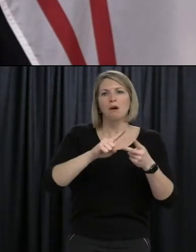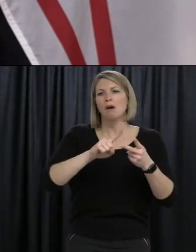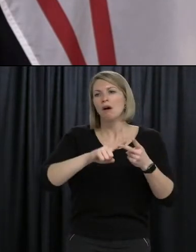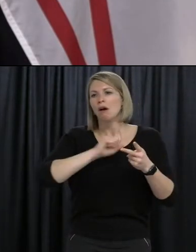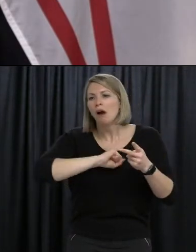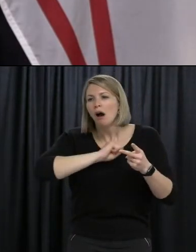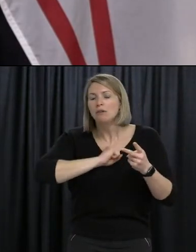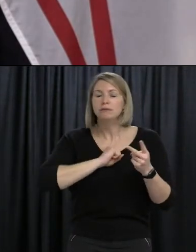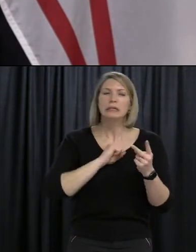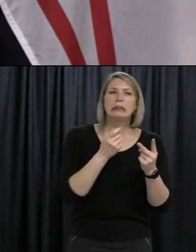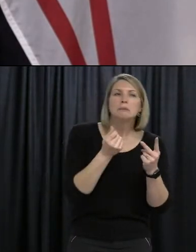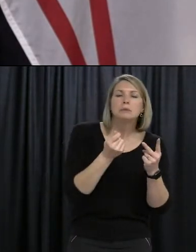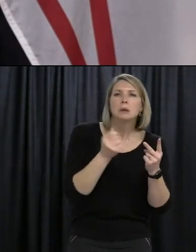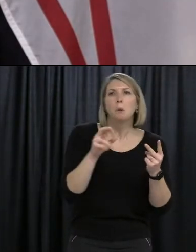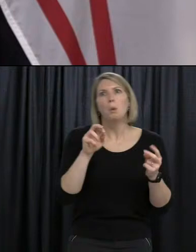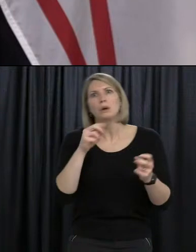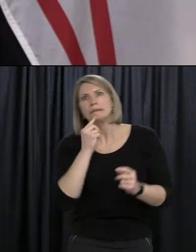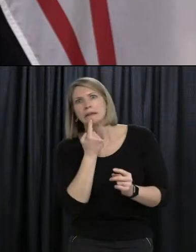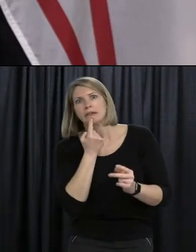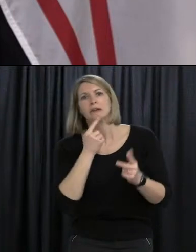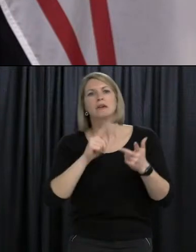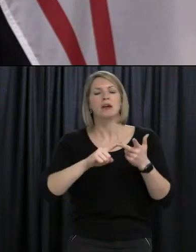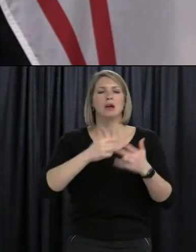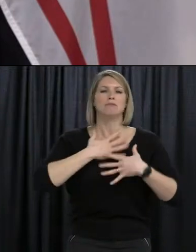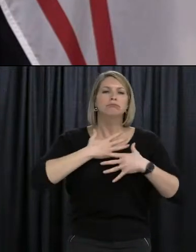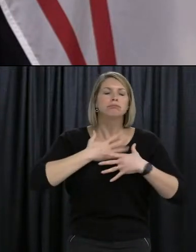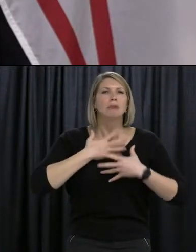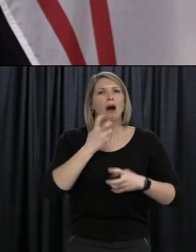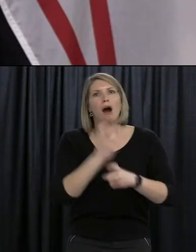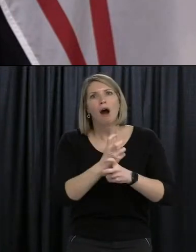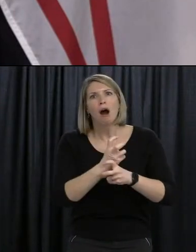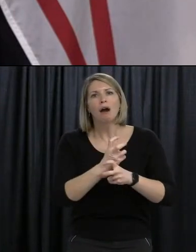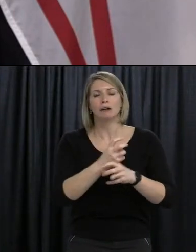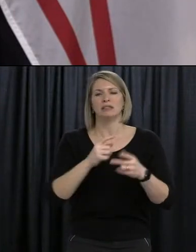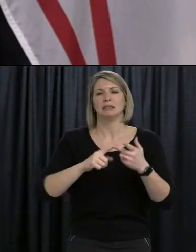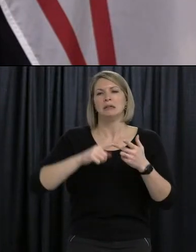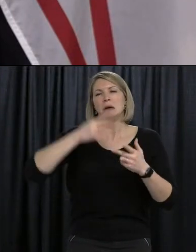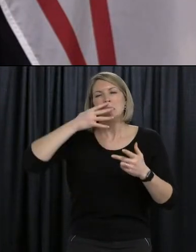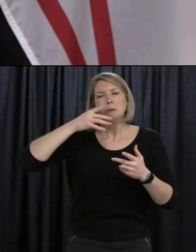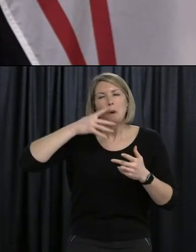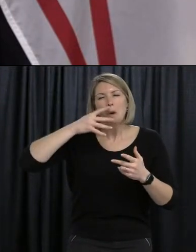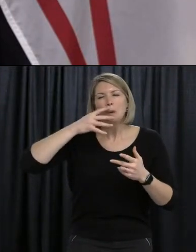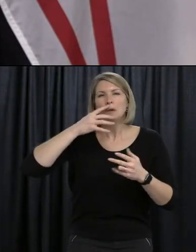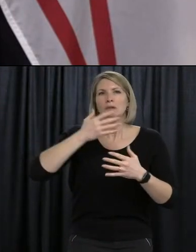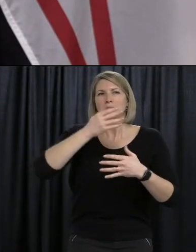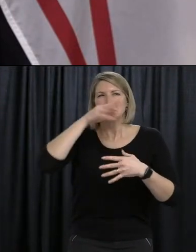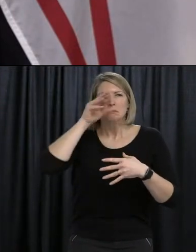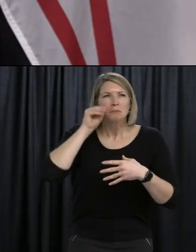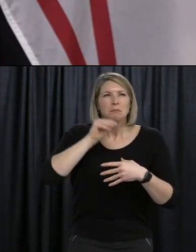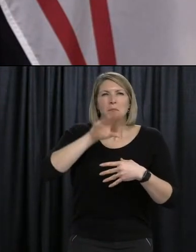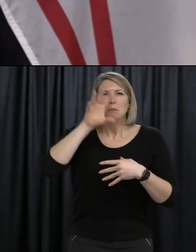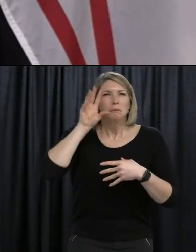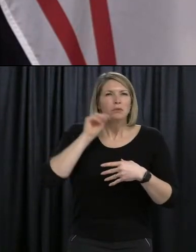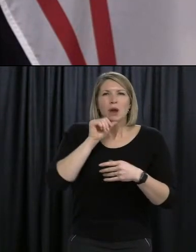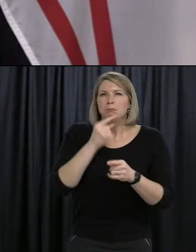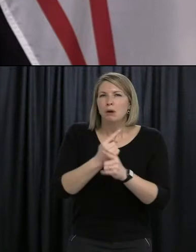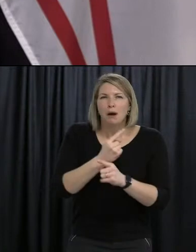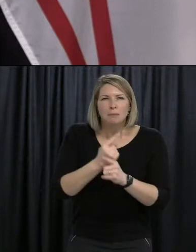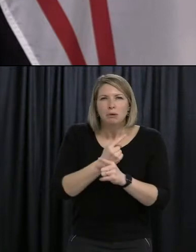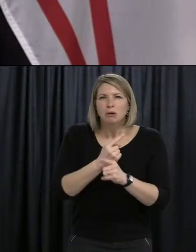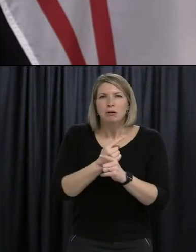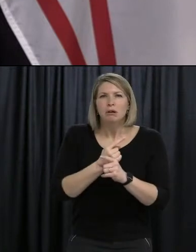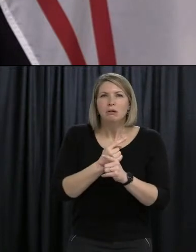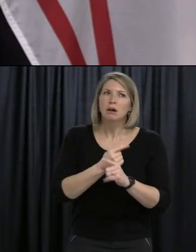cough, shortness of breath or difficulty breathing, runny, stuffy, or congested nose that is not related